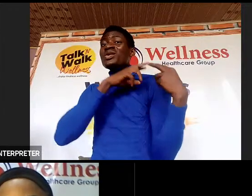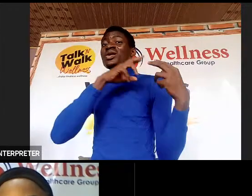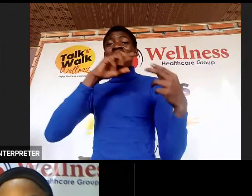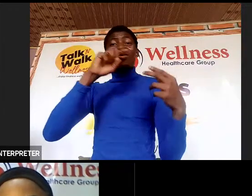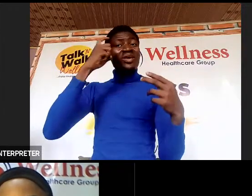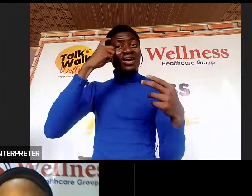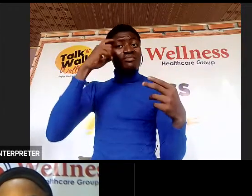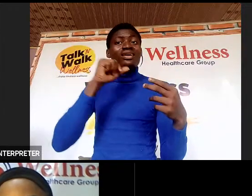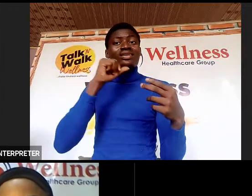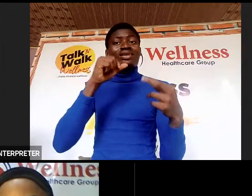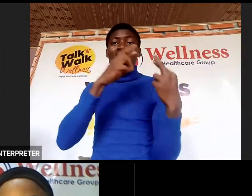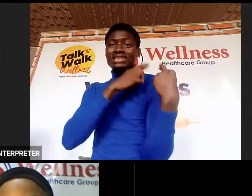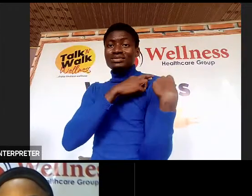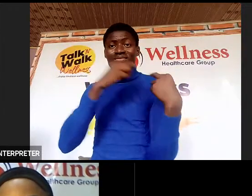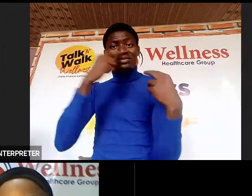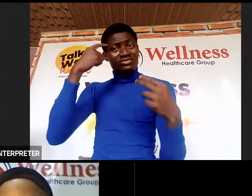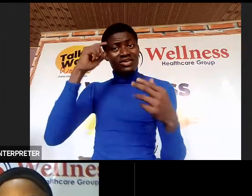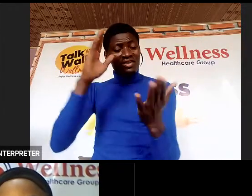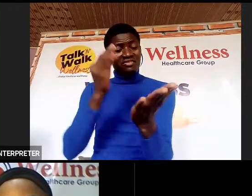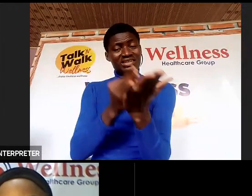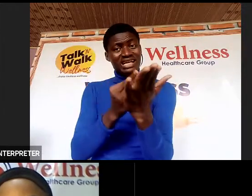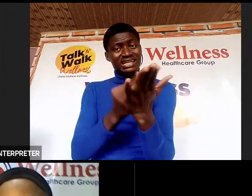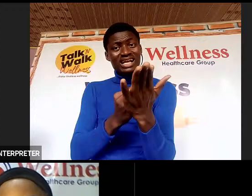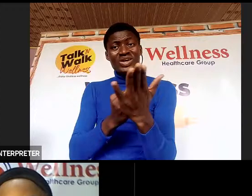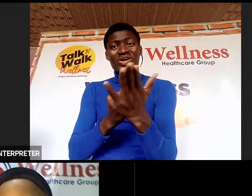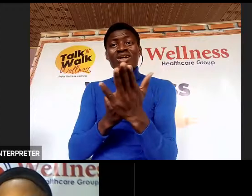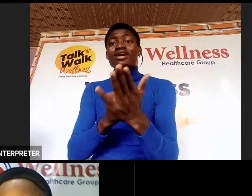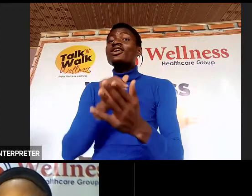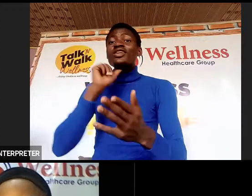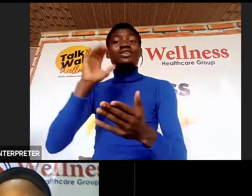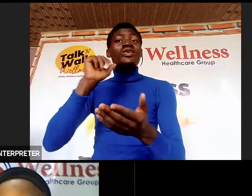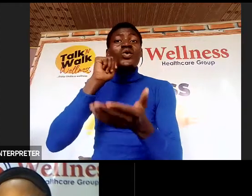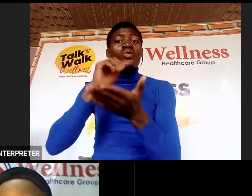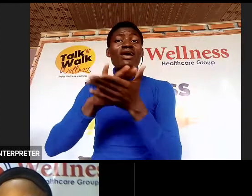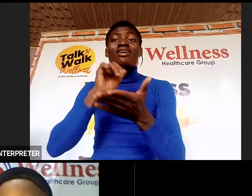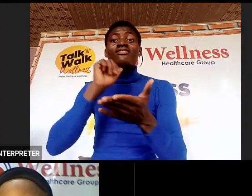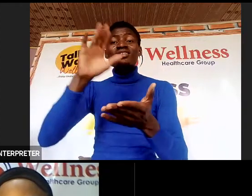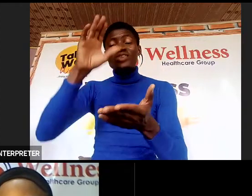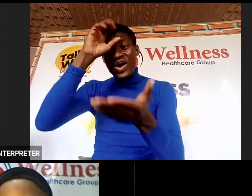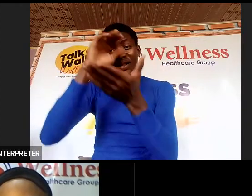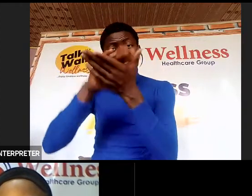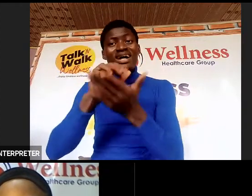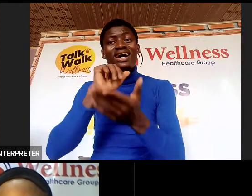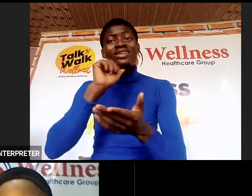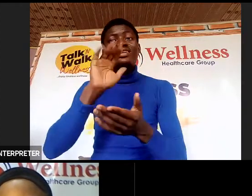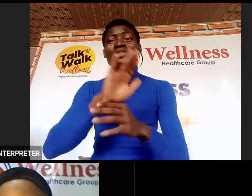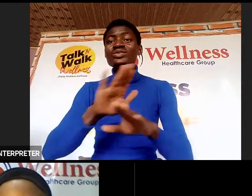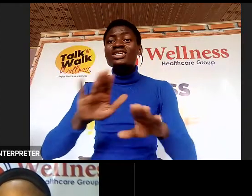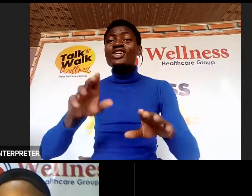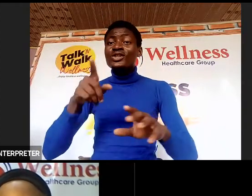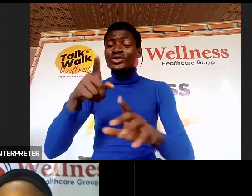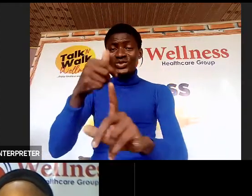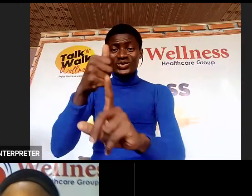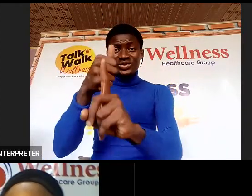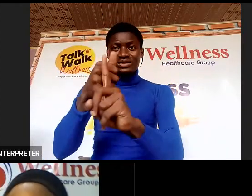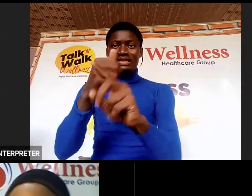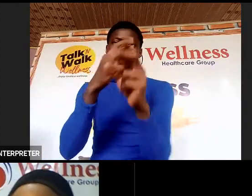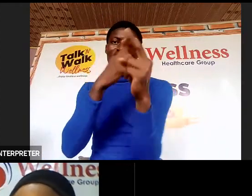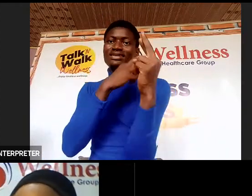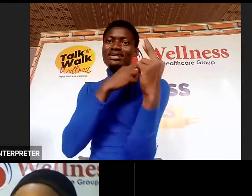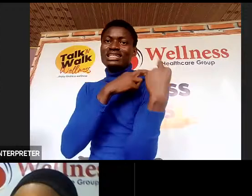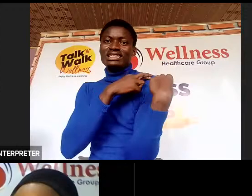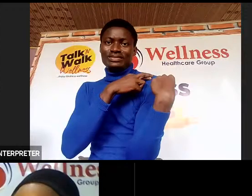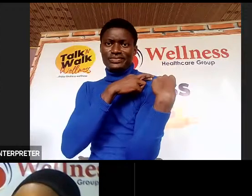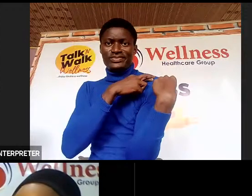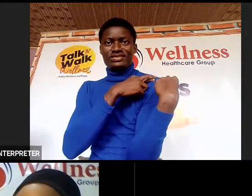You are the one, not your husband. You are the one responsible for your finances. You are on the driver's seat. That is number one.